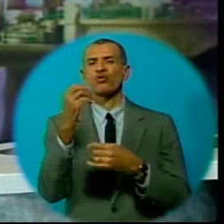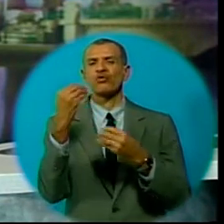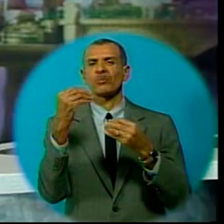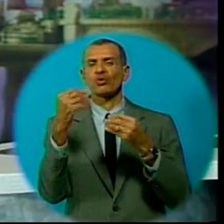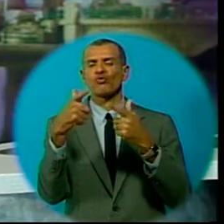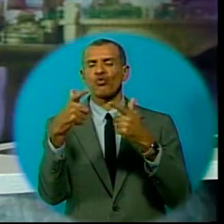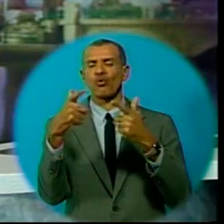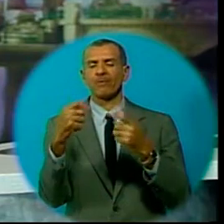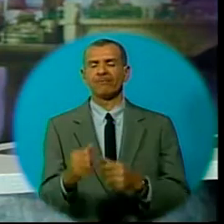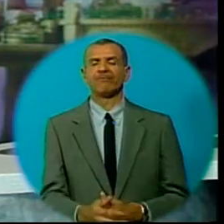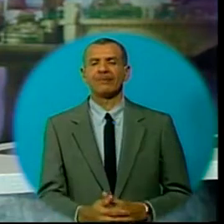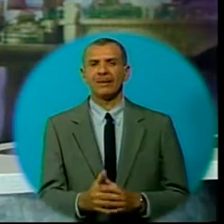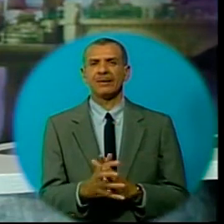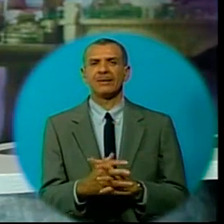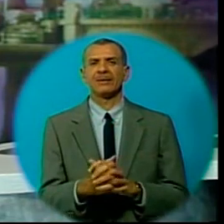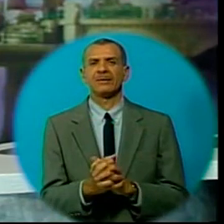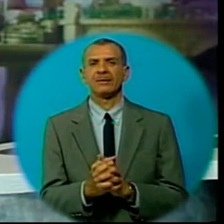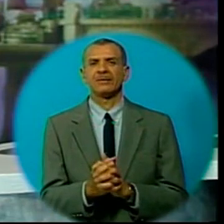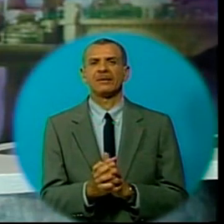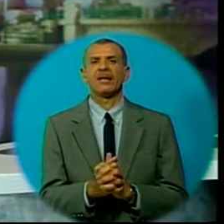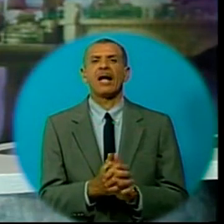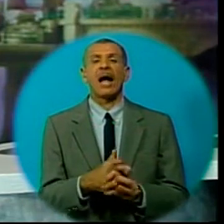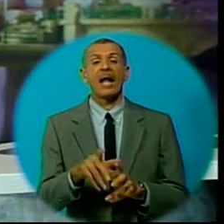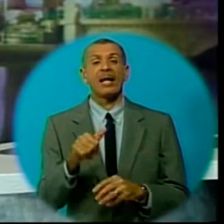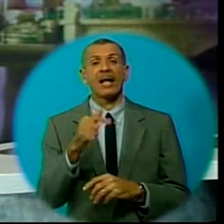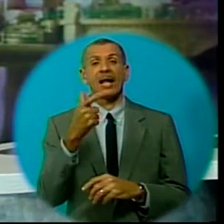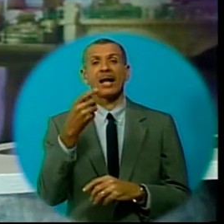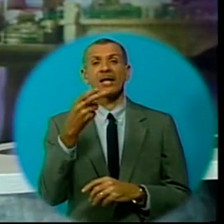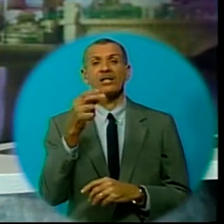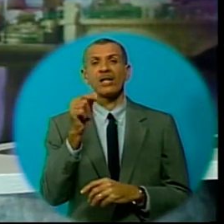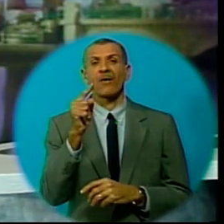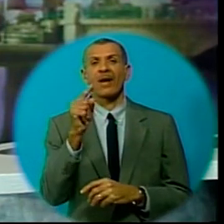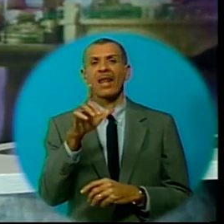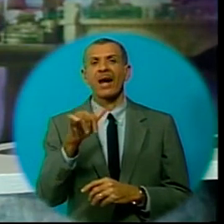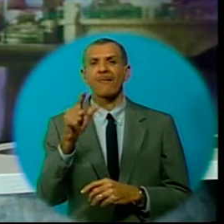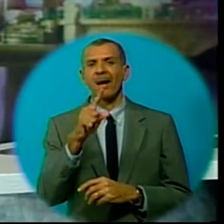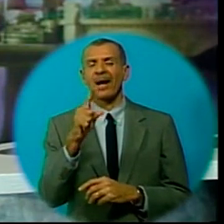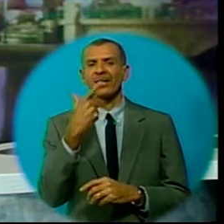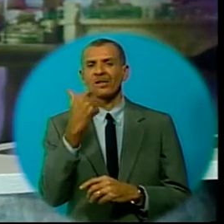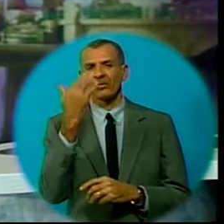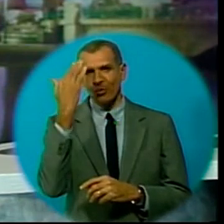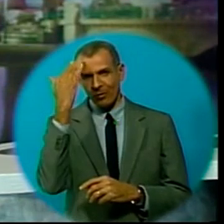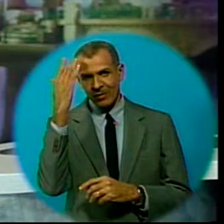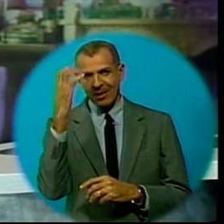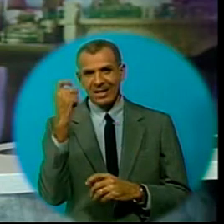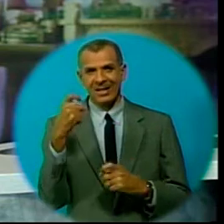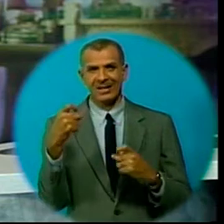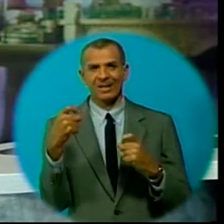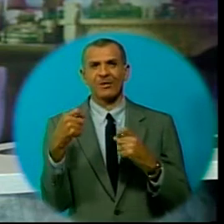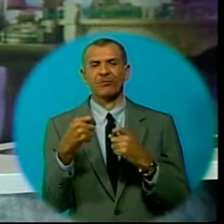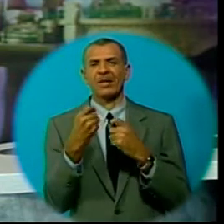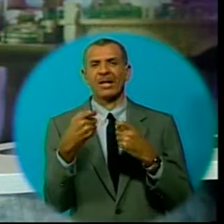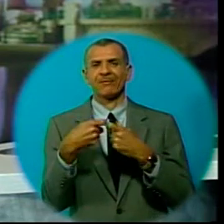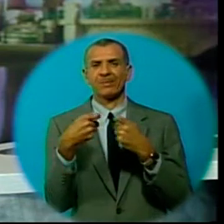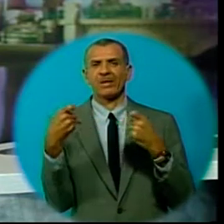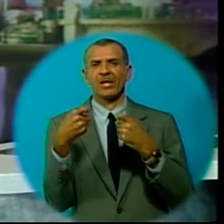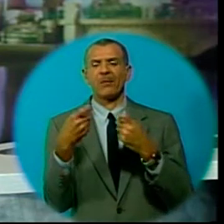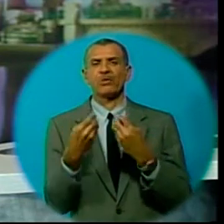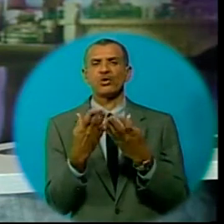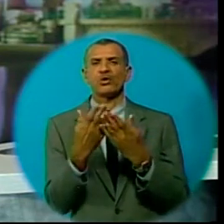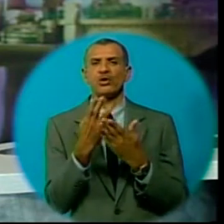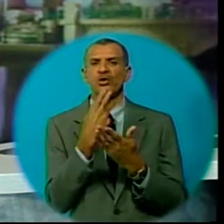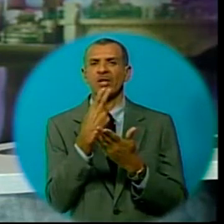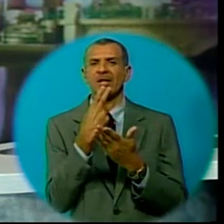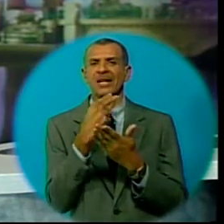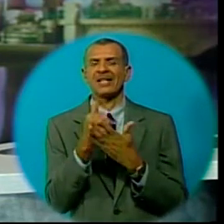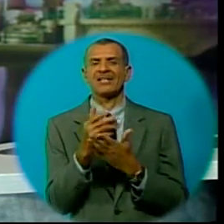Superstore. An historic landmark and a major attraction known for its effective and energy-efficient way of producing sugar is